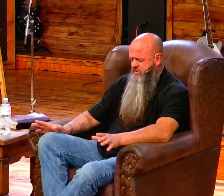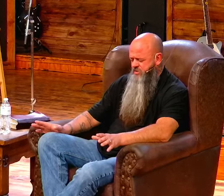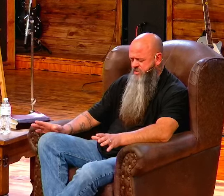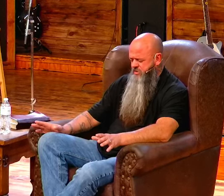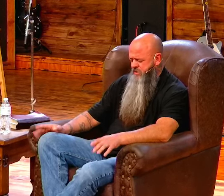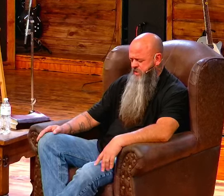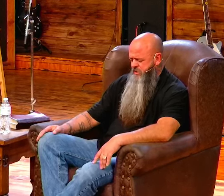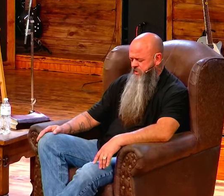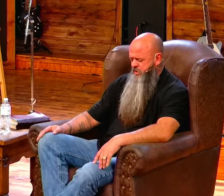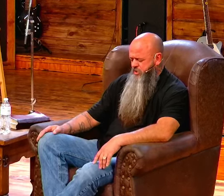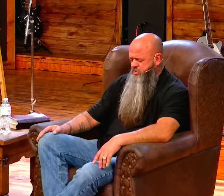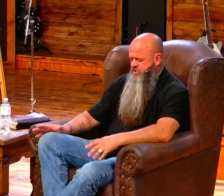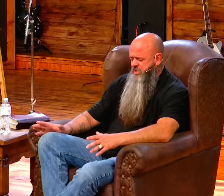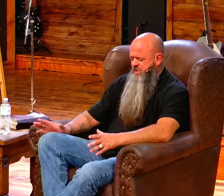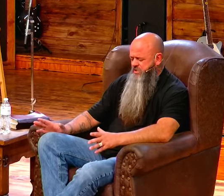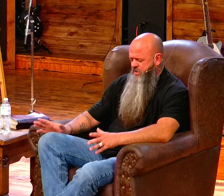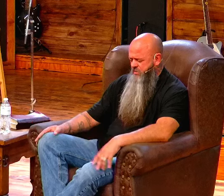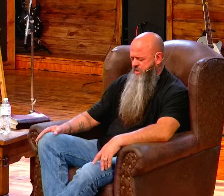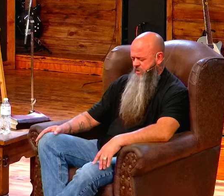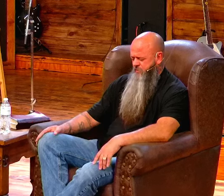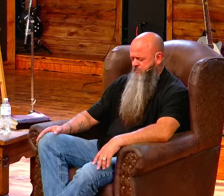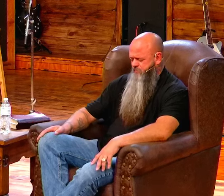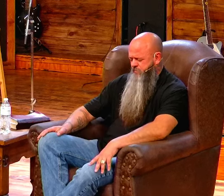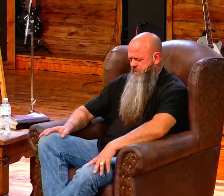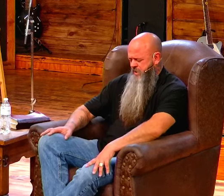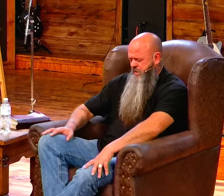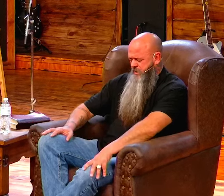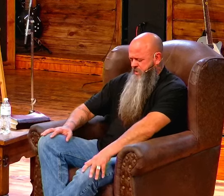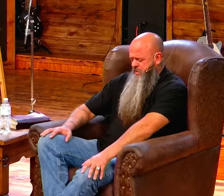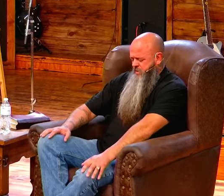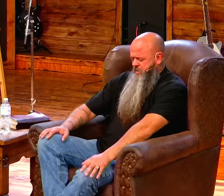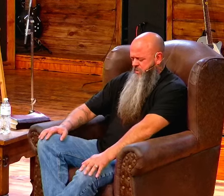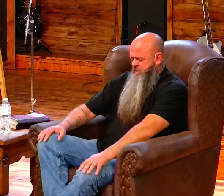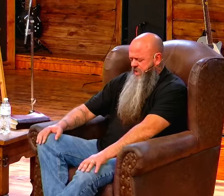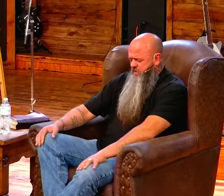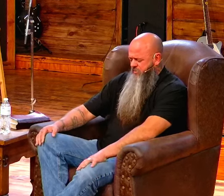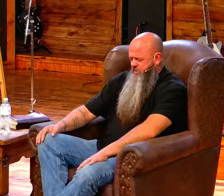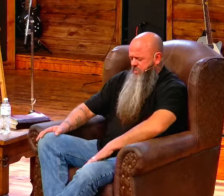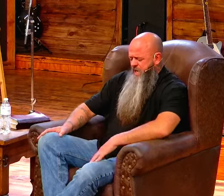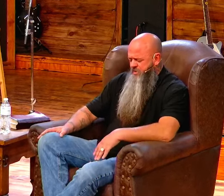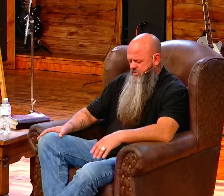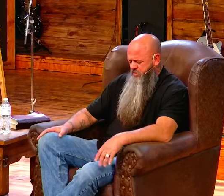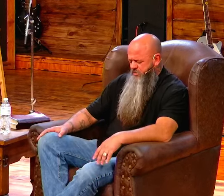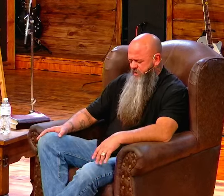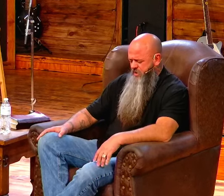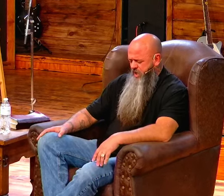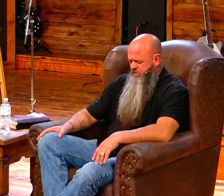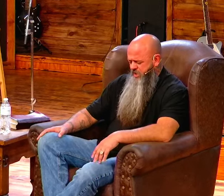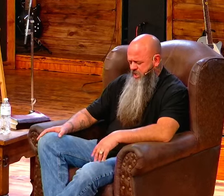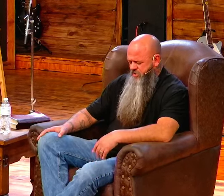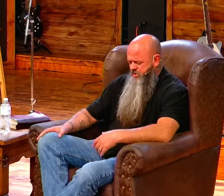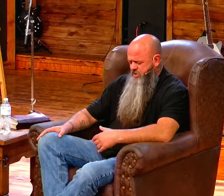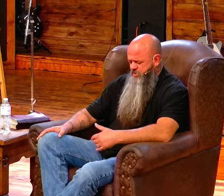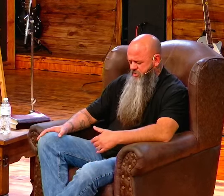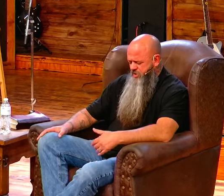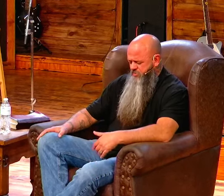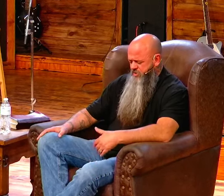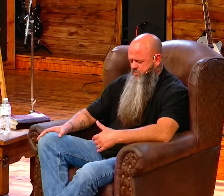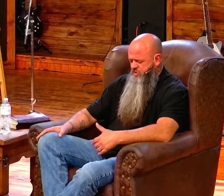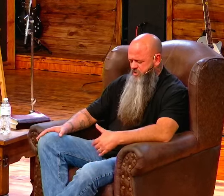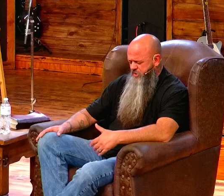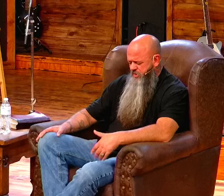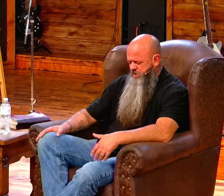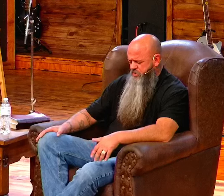your house. You just let us come here. Lord, thank you for the mantle and the obligation and duty